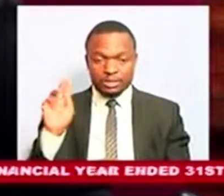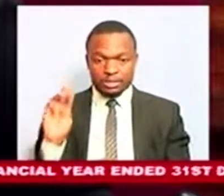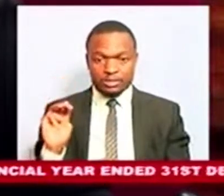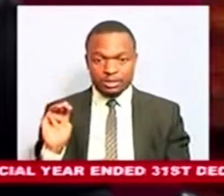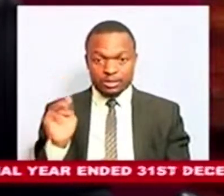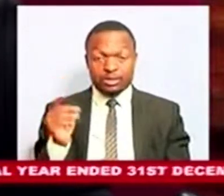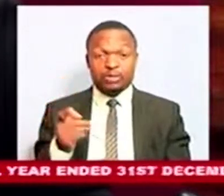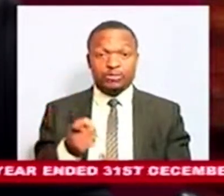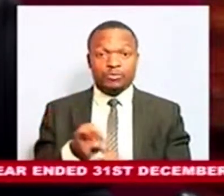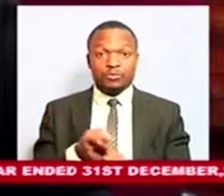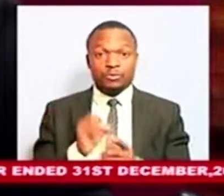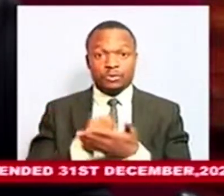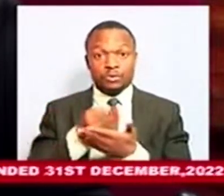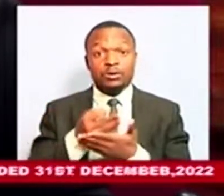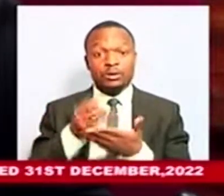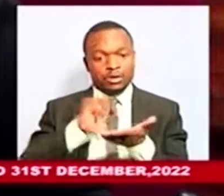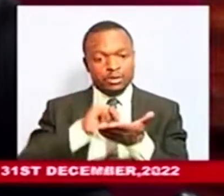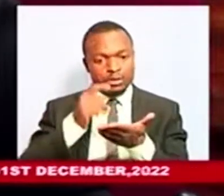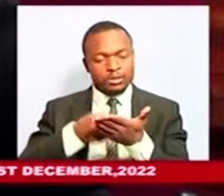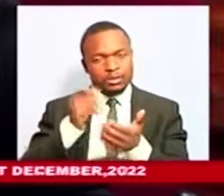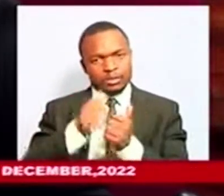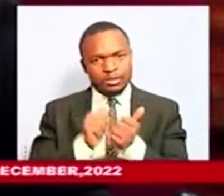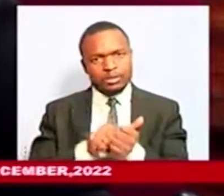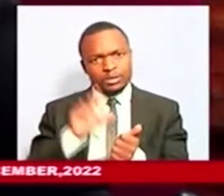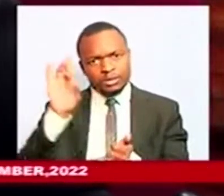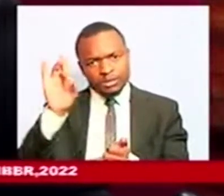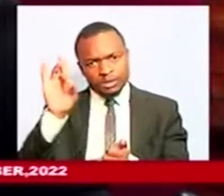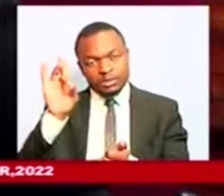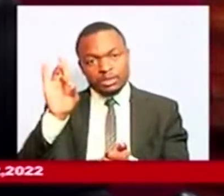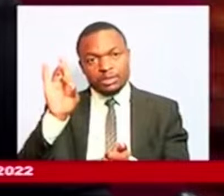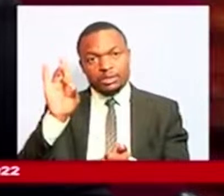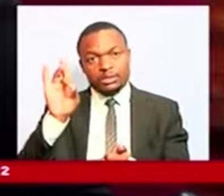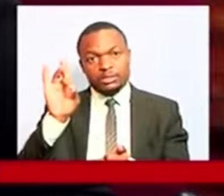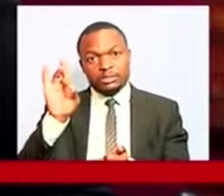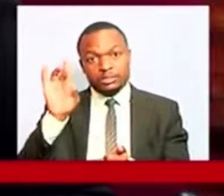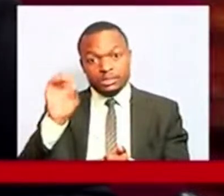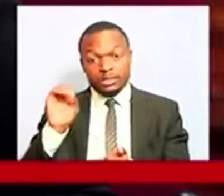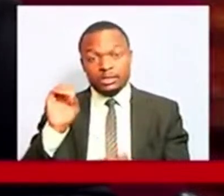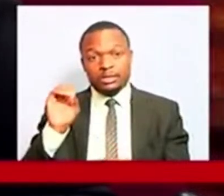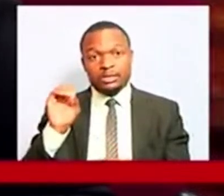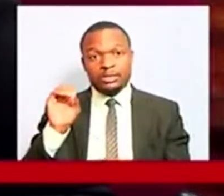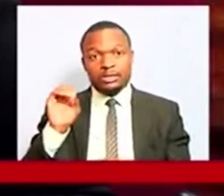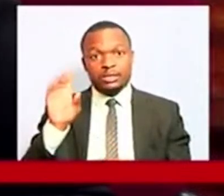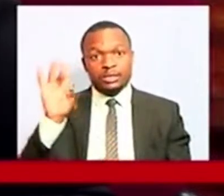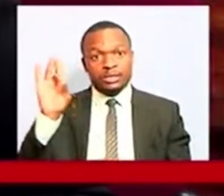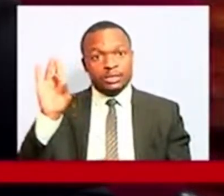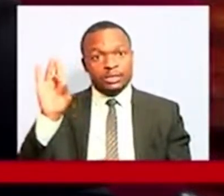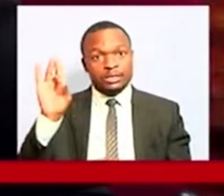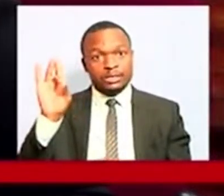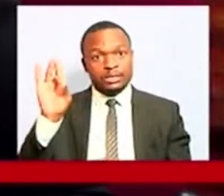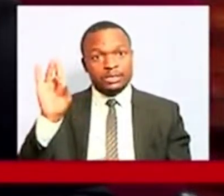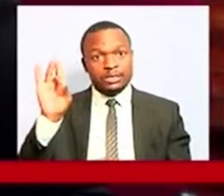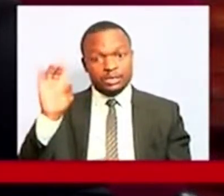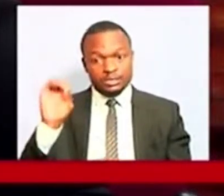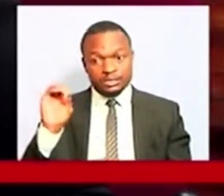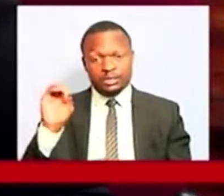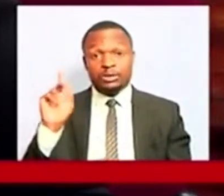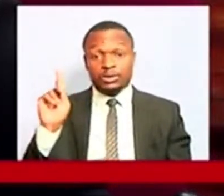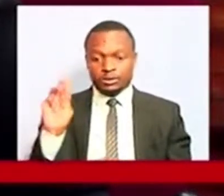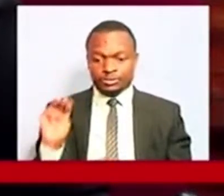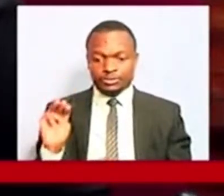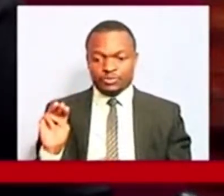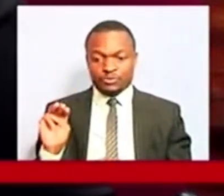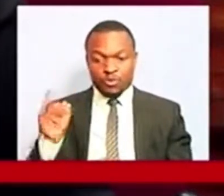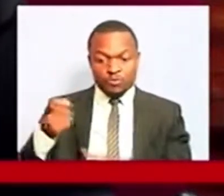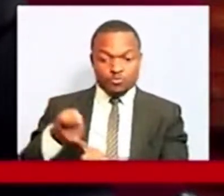have Mansa, which is about 80 kilometers from Zambia. 80 or 80? 80